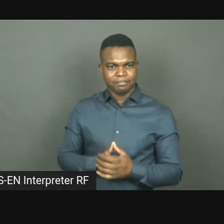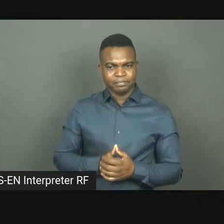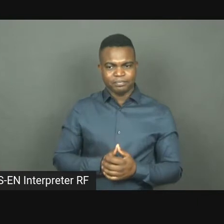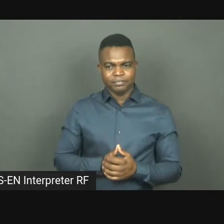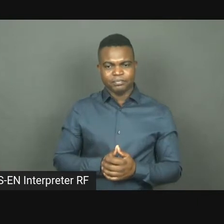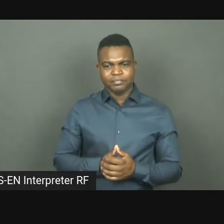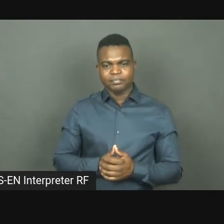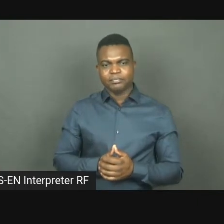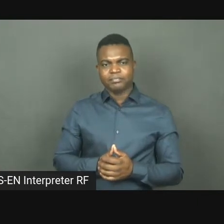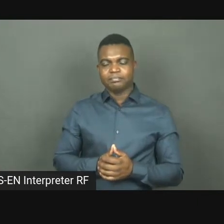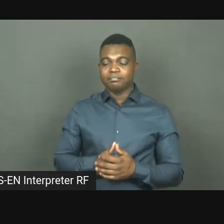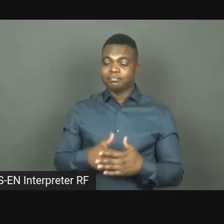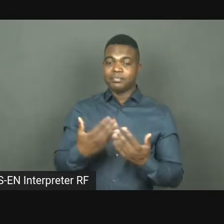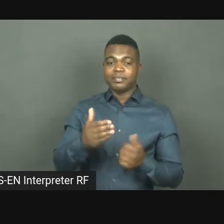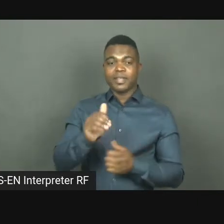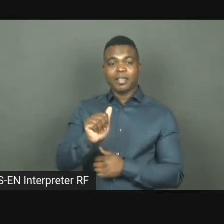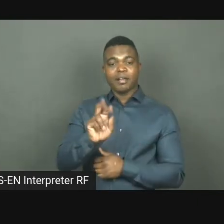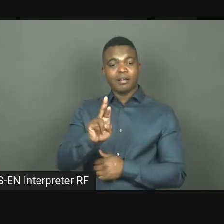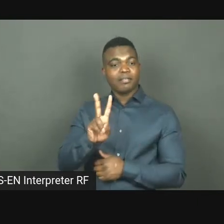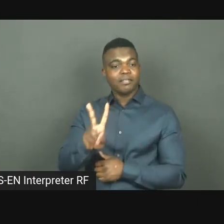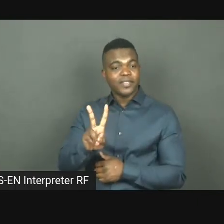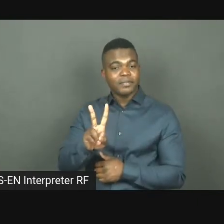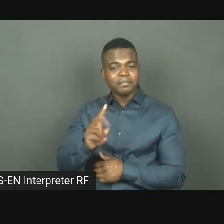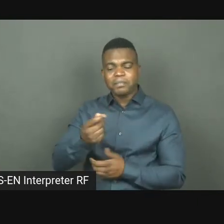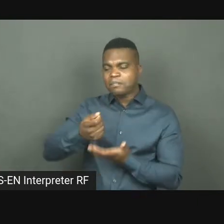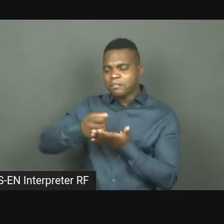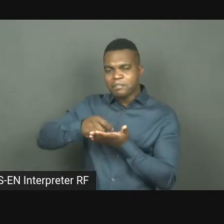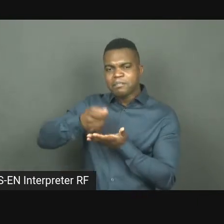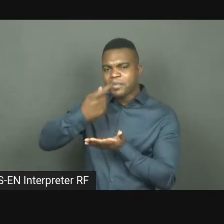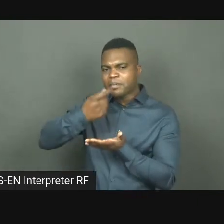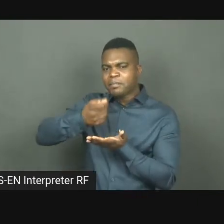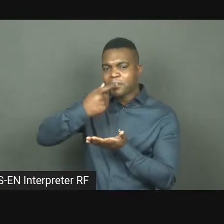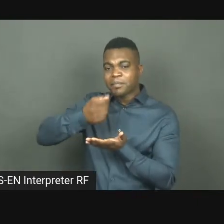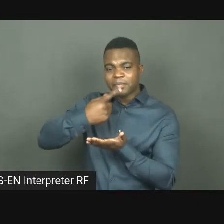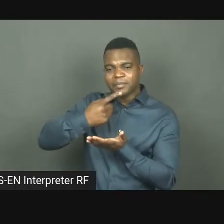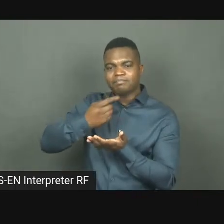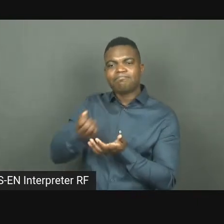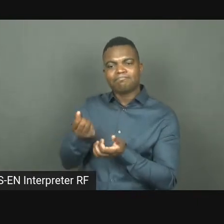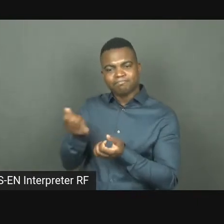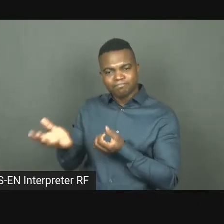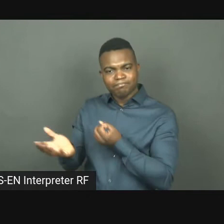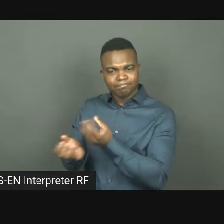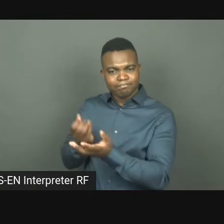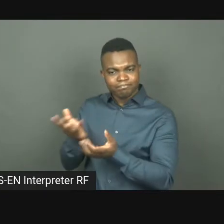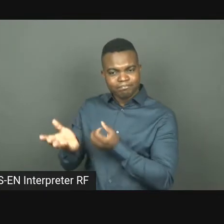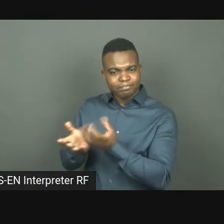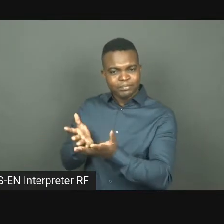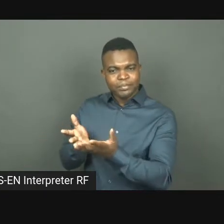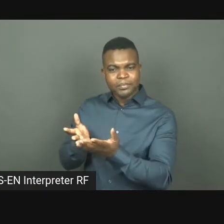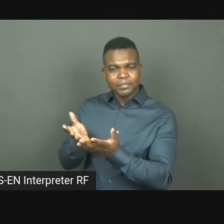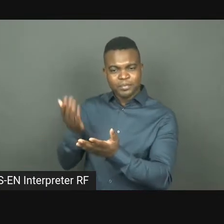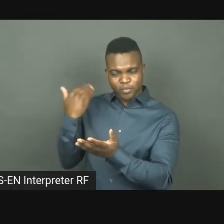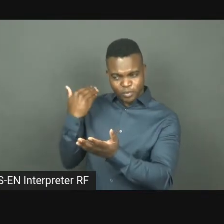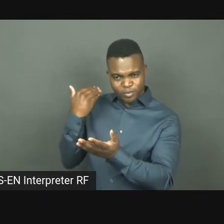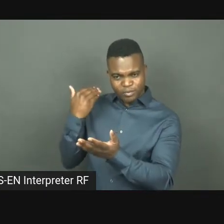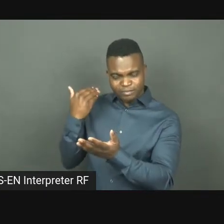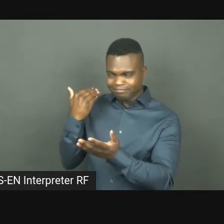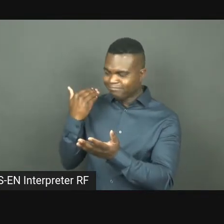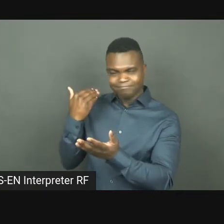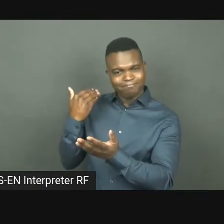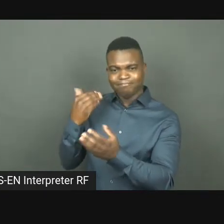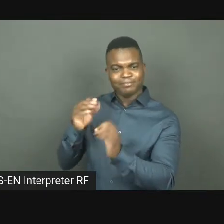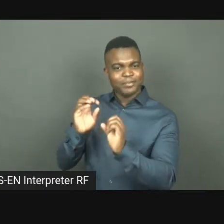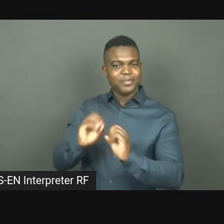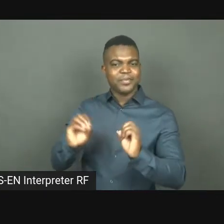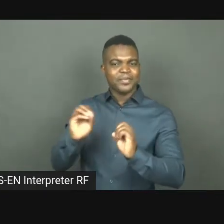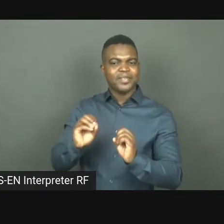homelessness, pressing for and making the case that comprehensive wraparound services for psychosocial